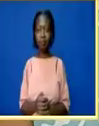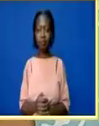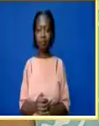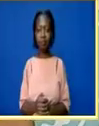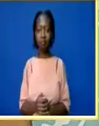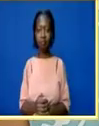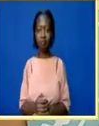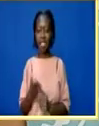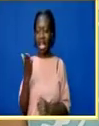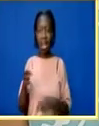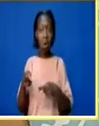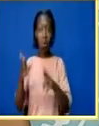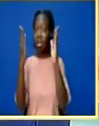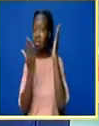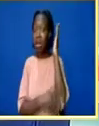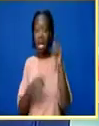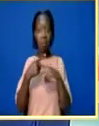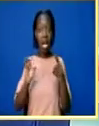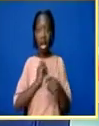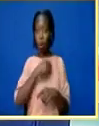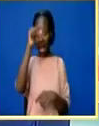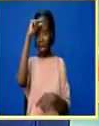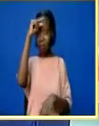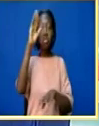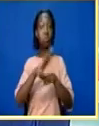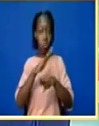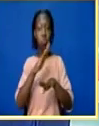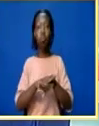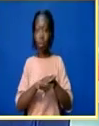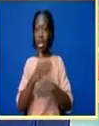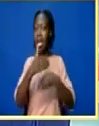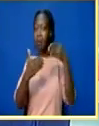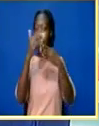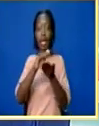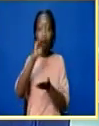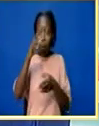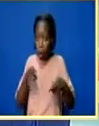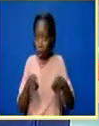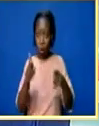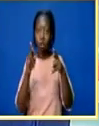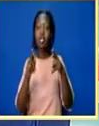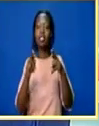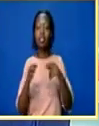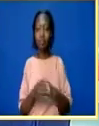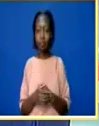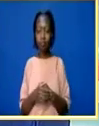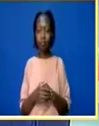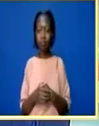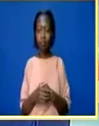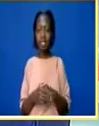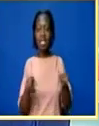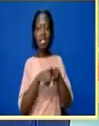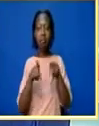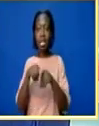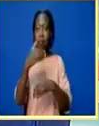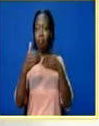be a road if it has potholes. But our government... is good. It is creating more roads. Yes, it is. And it is even tarmacking those roads that